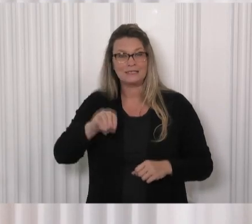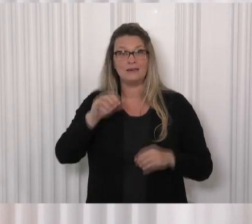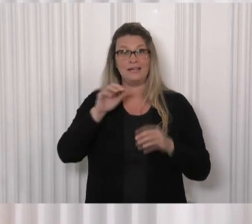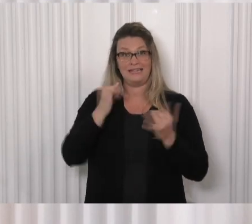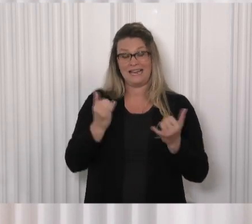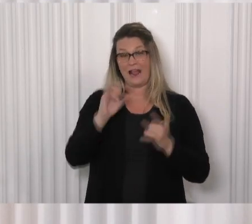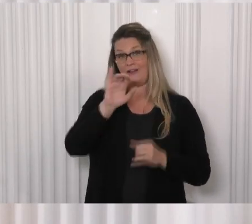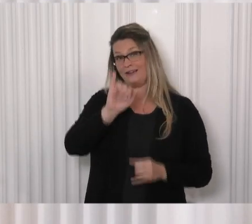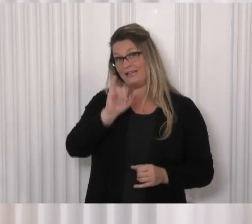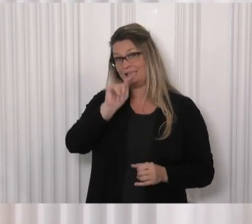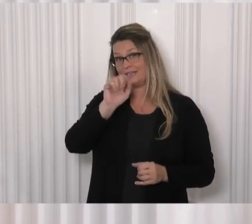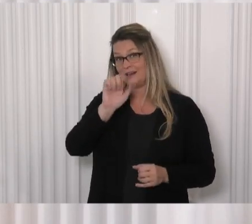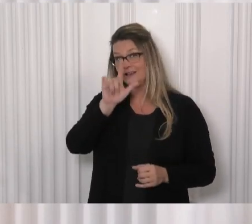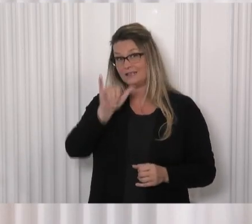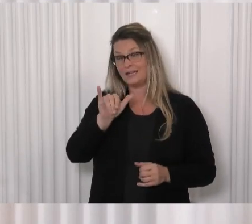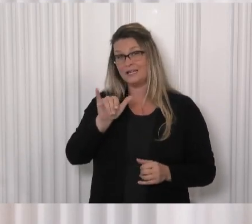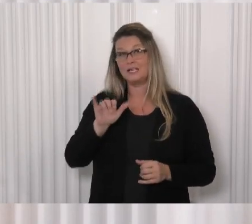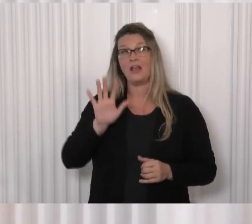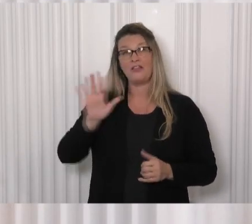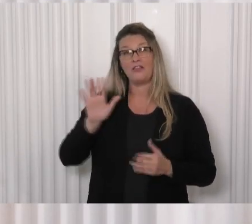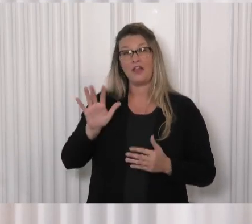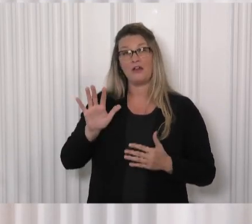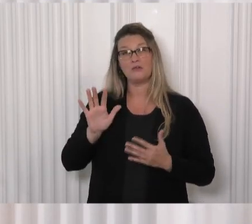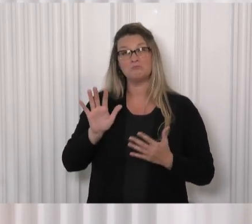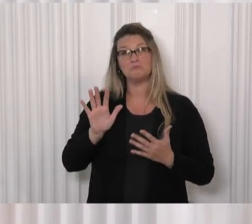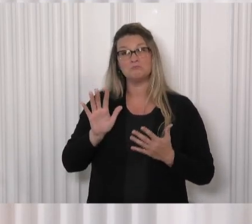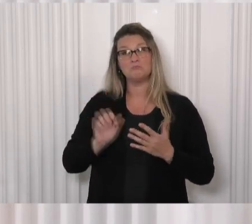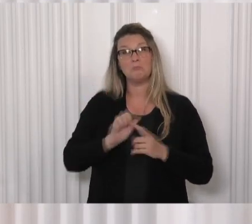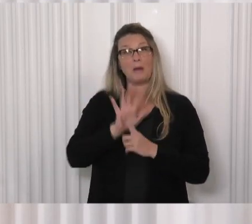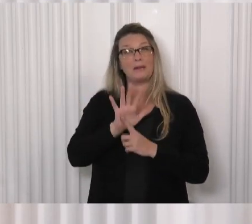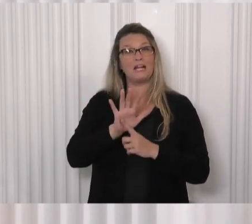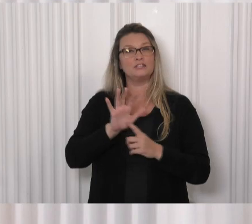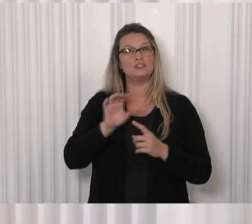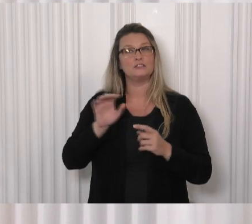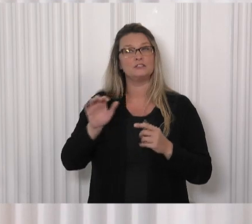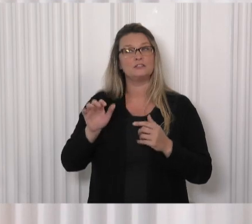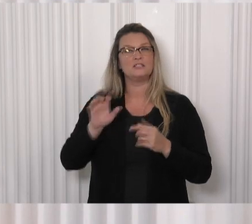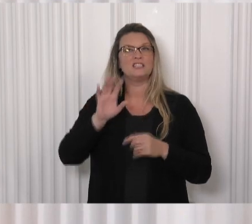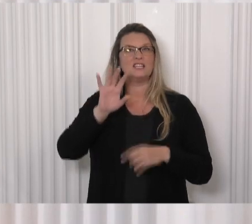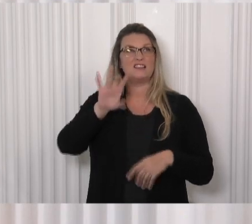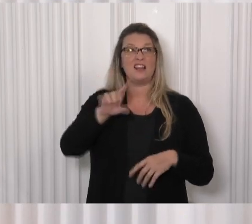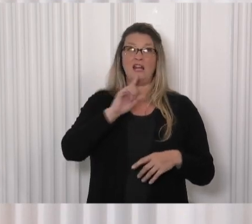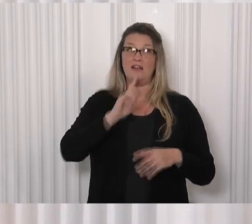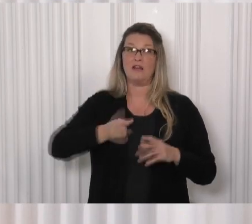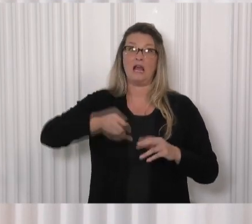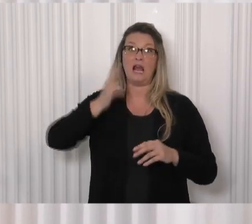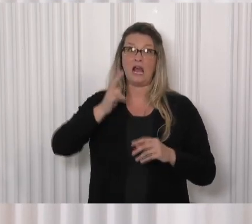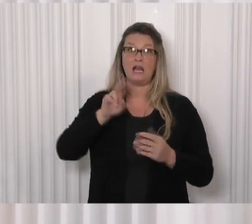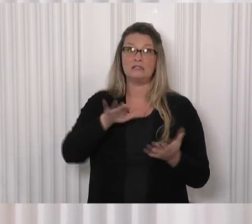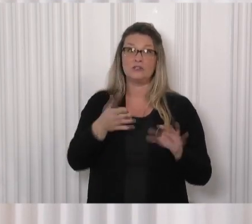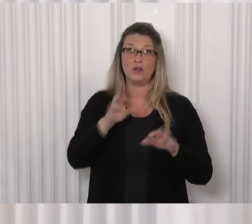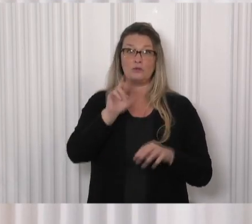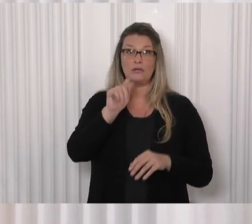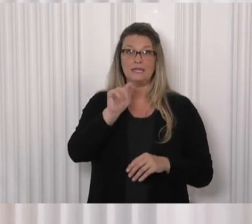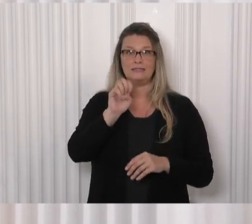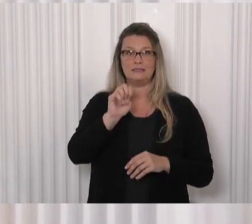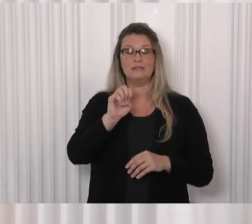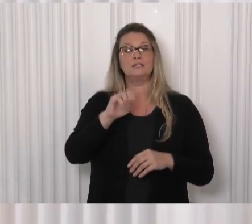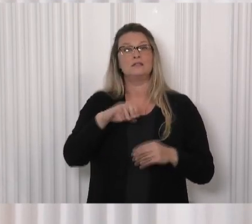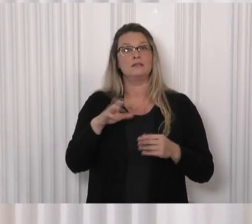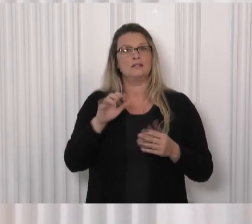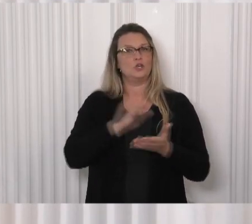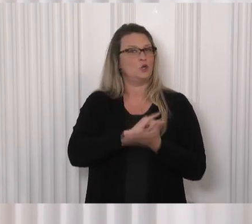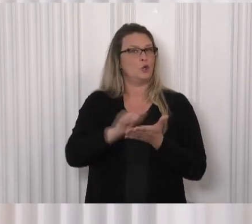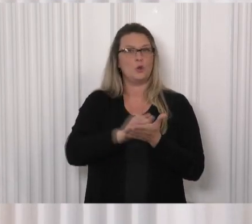has a population that is somewhat like ours, has a mortality rate of 8%. New York City didn't do the things that